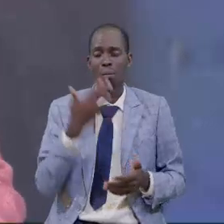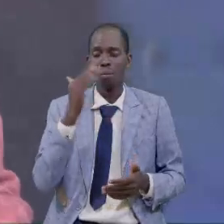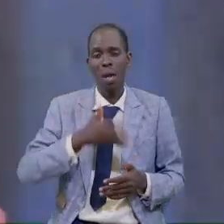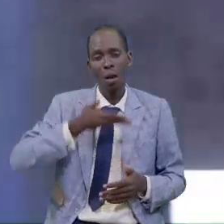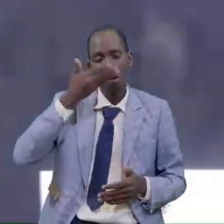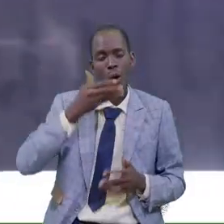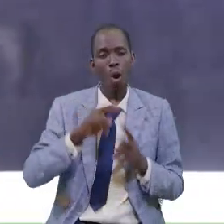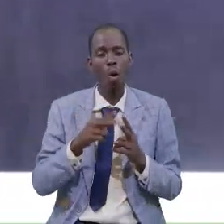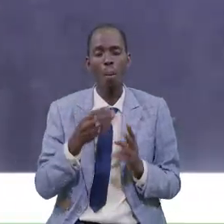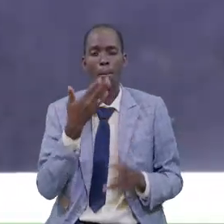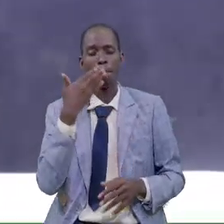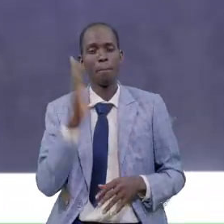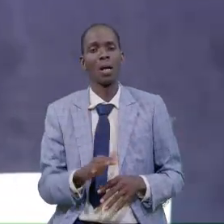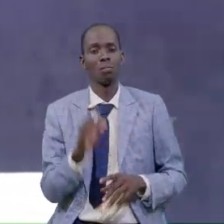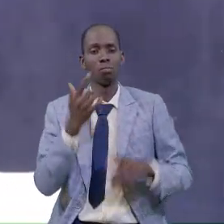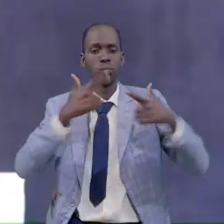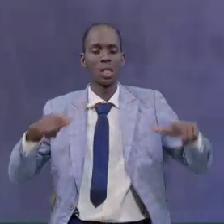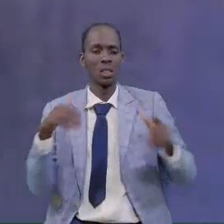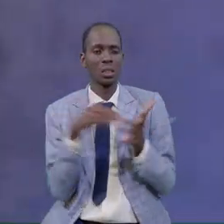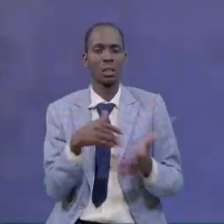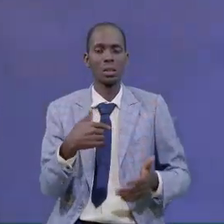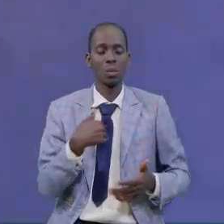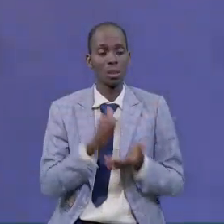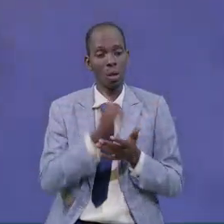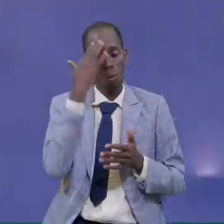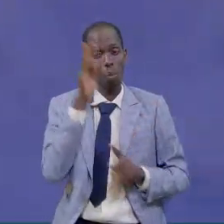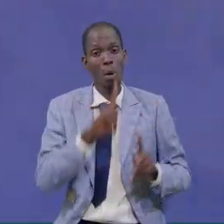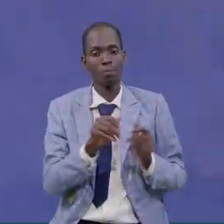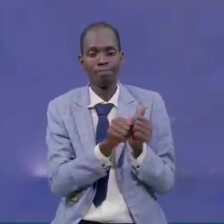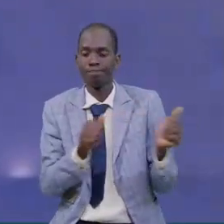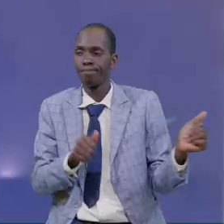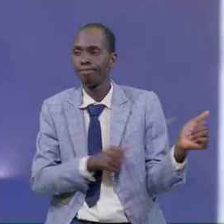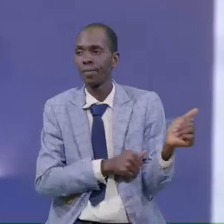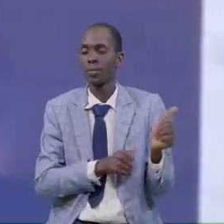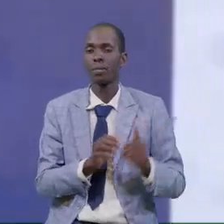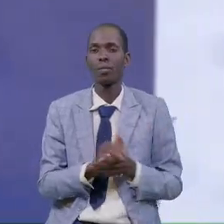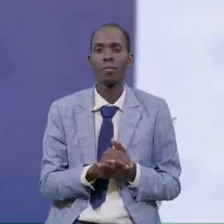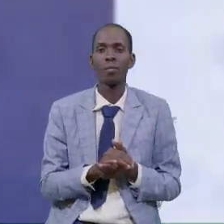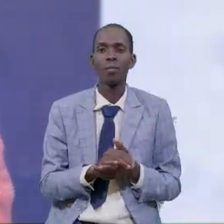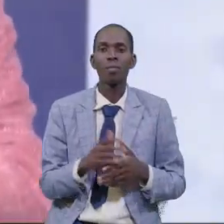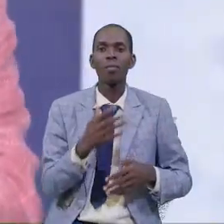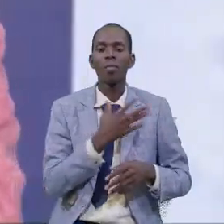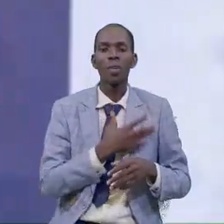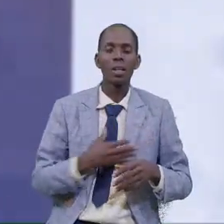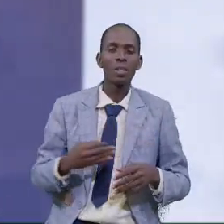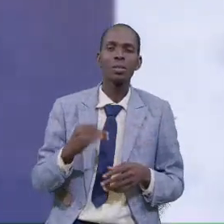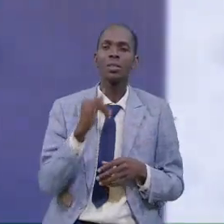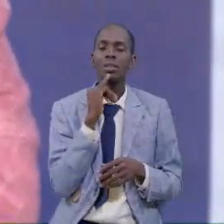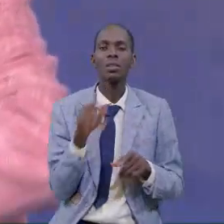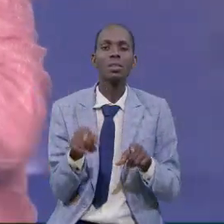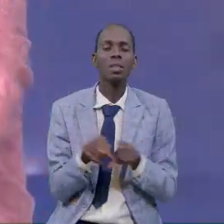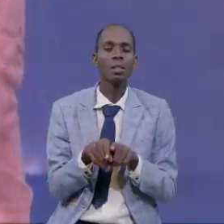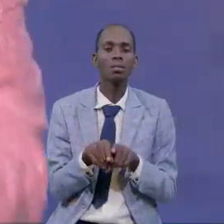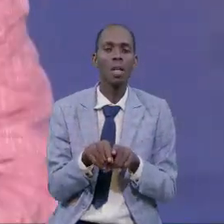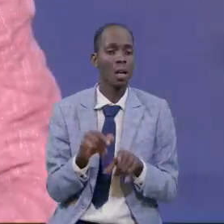they say that lady has acidic words to speak. I don't want her